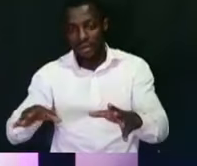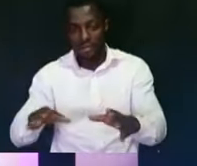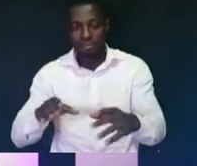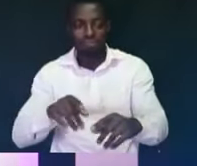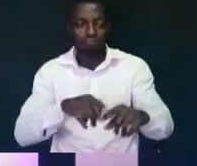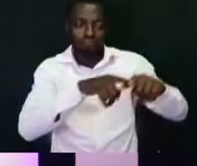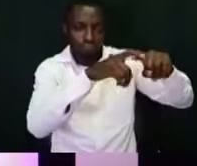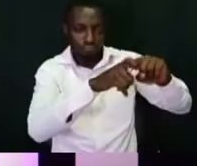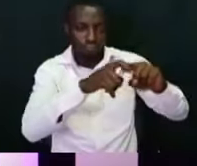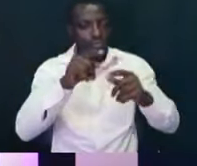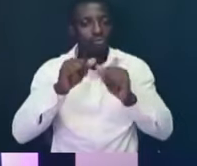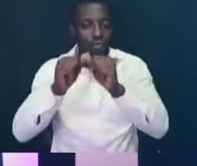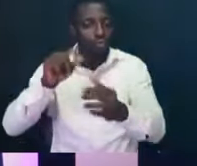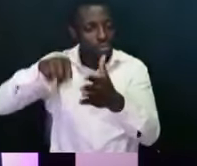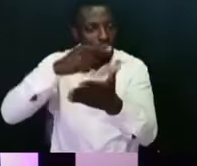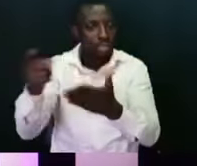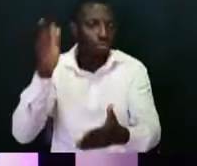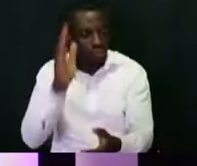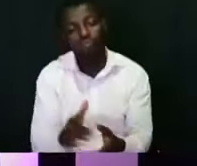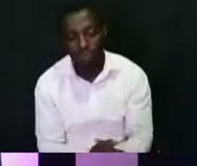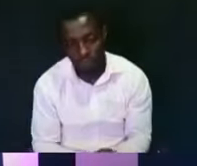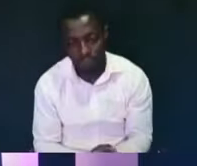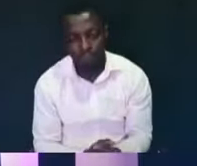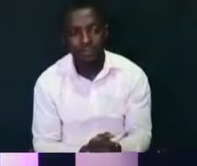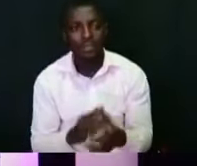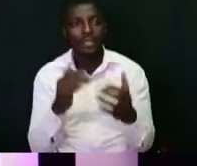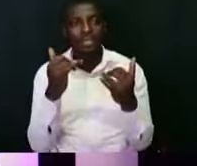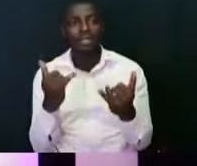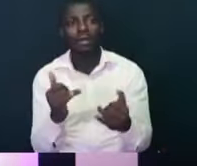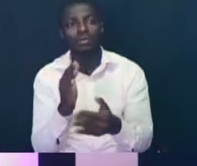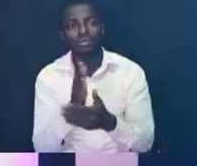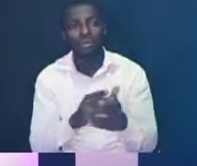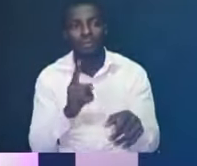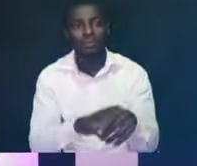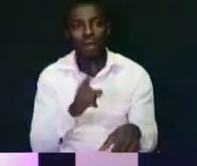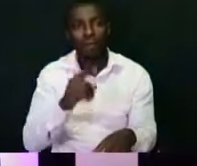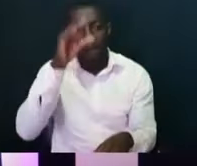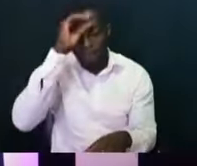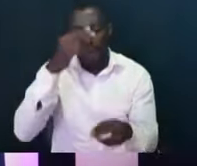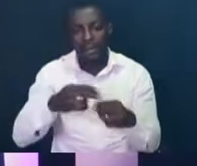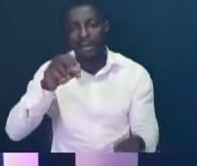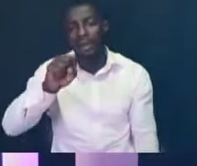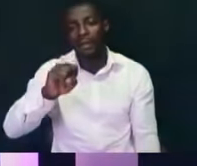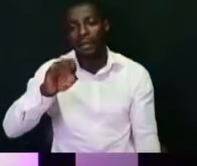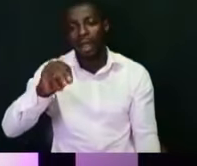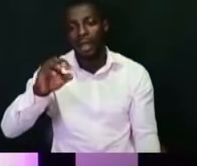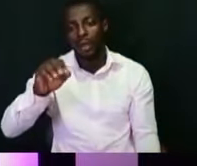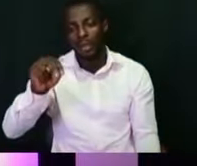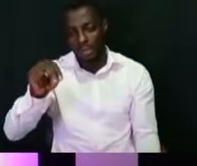week now for some time a man named Simon had practiced sorcery in the city